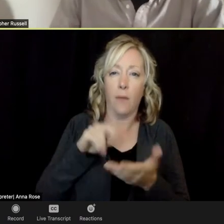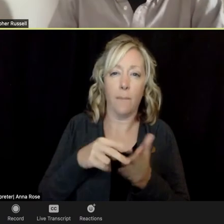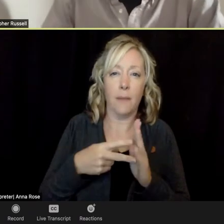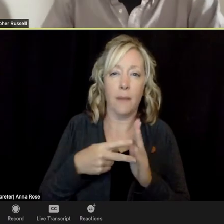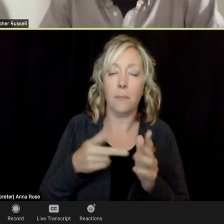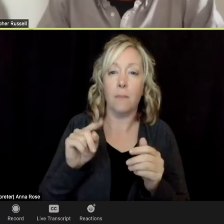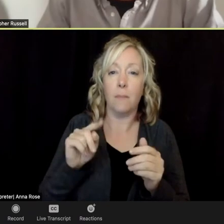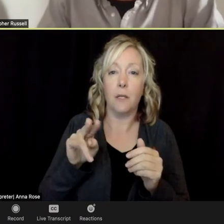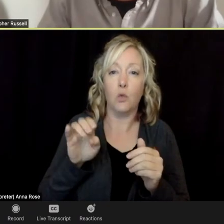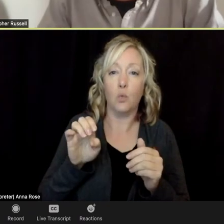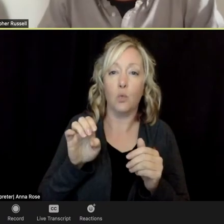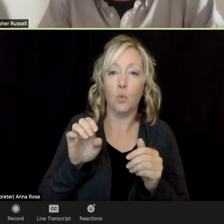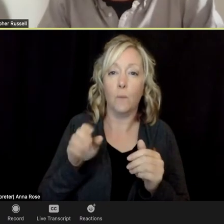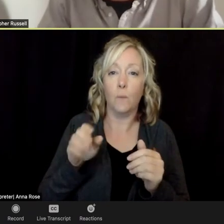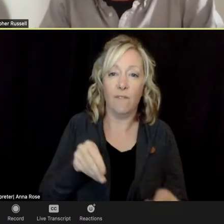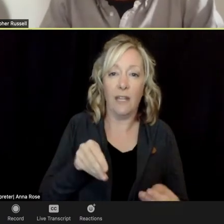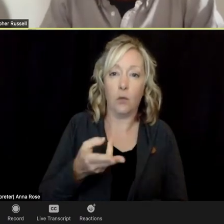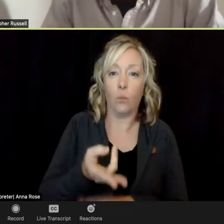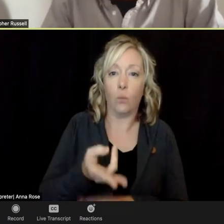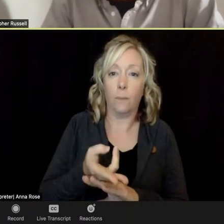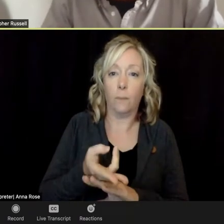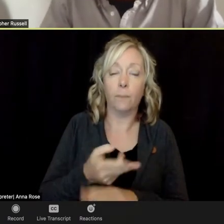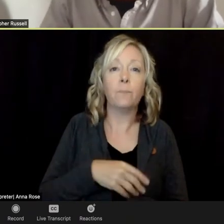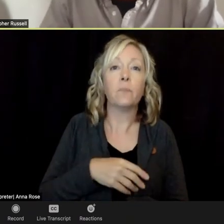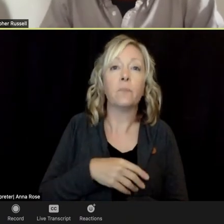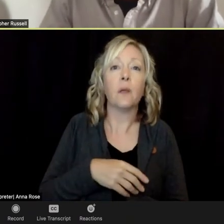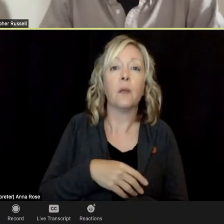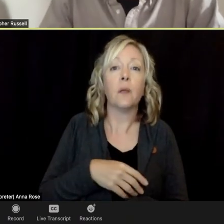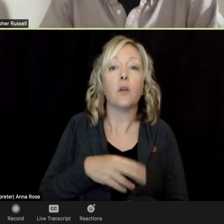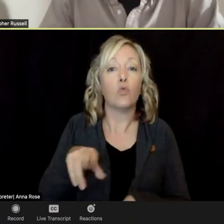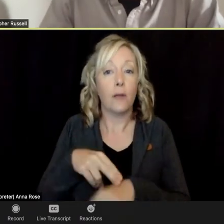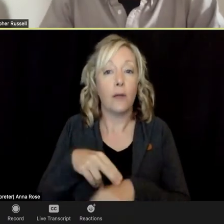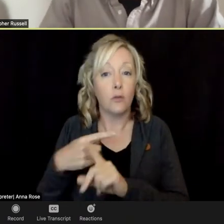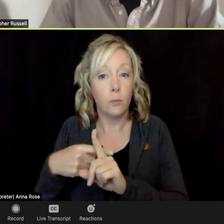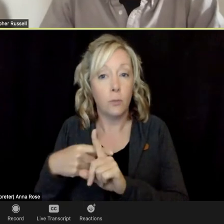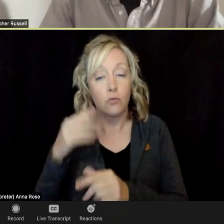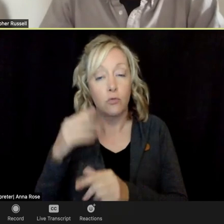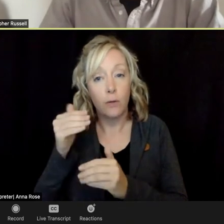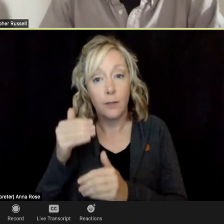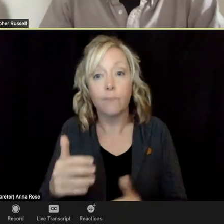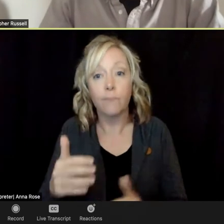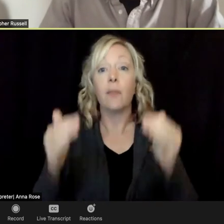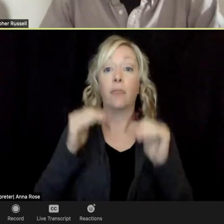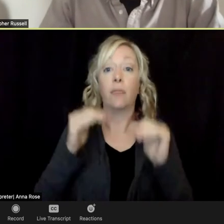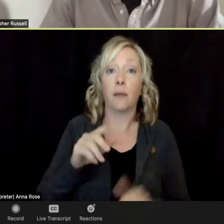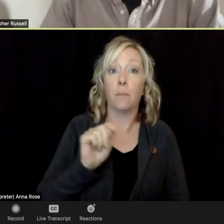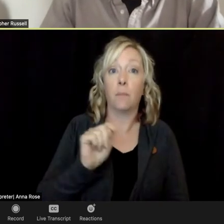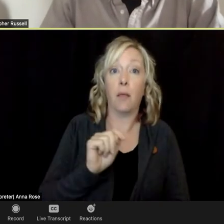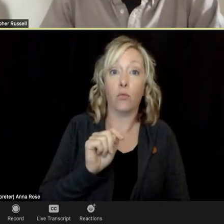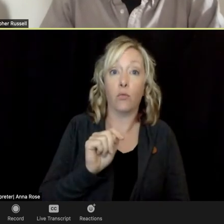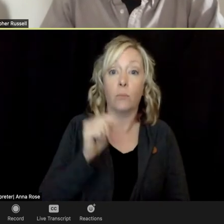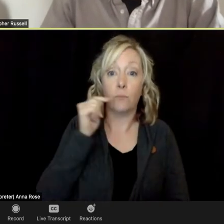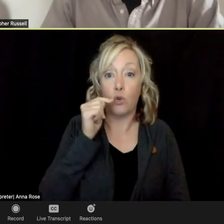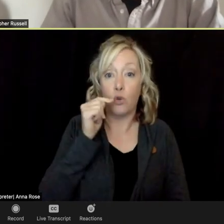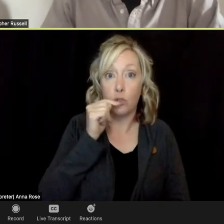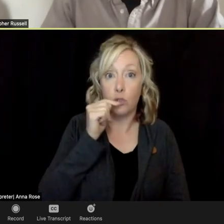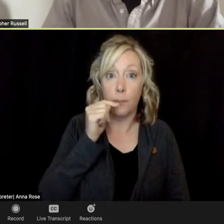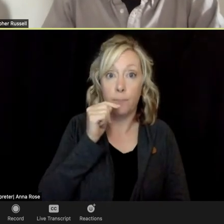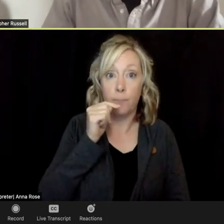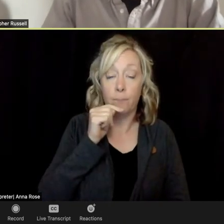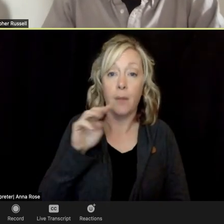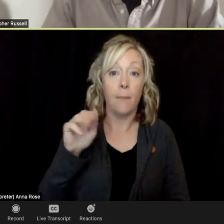fed. Normal temperature, they're getting a little drowsy. Then they go to the bathroom for toothbrushing, and they